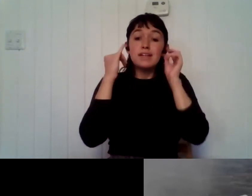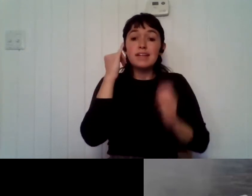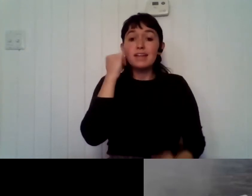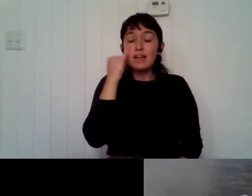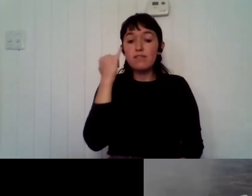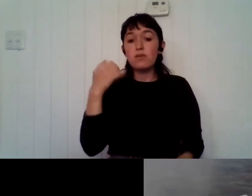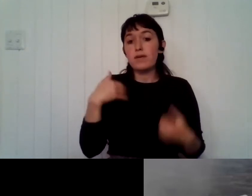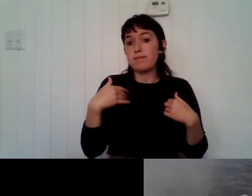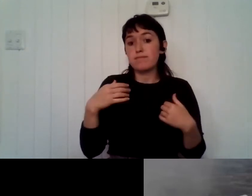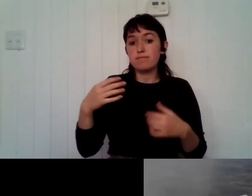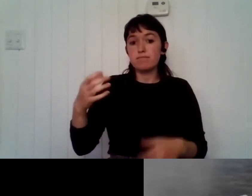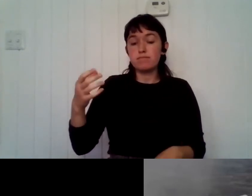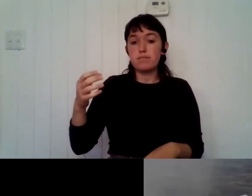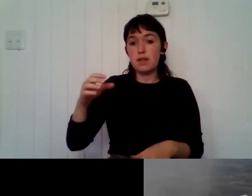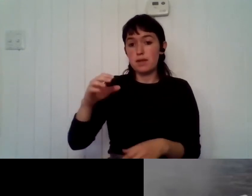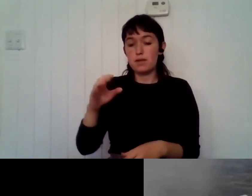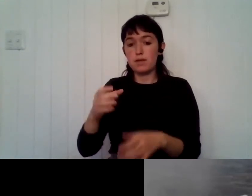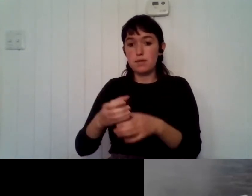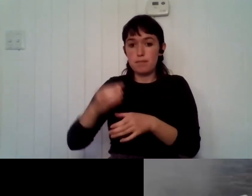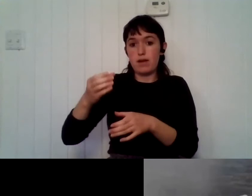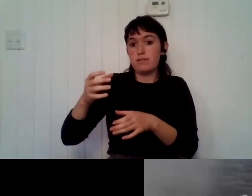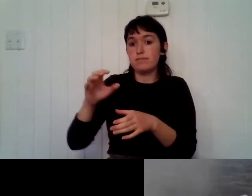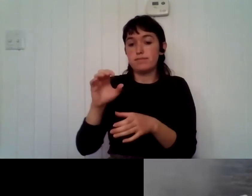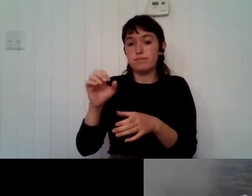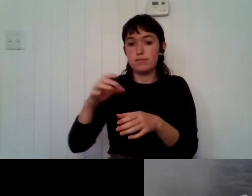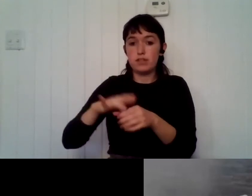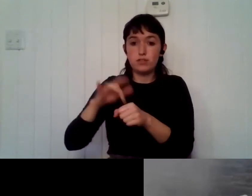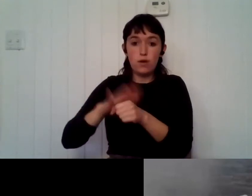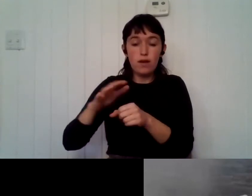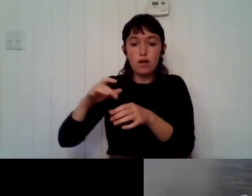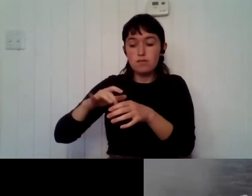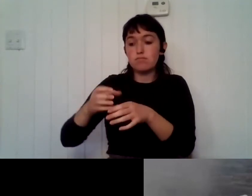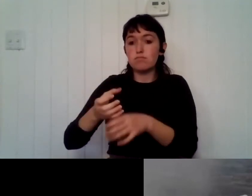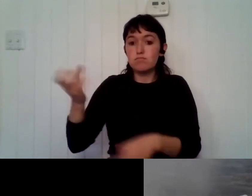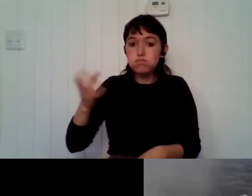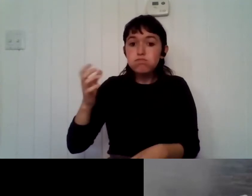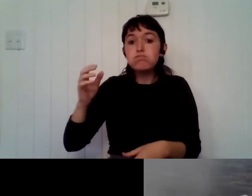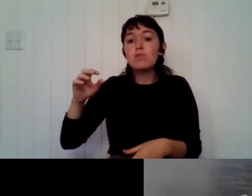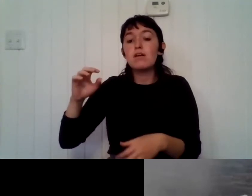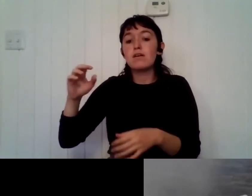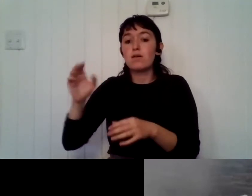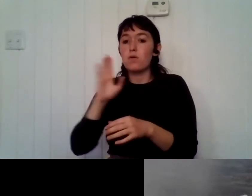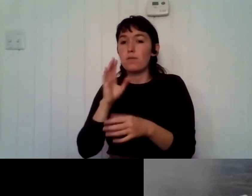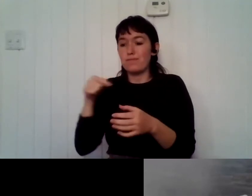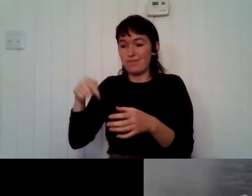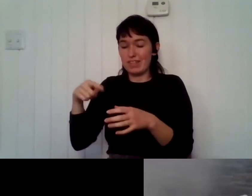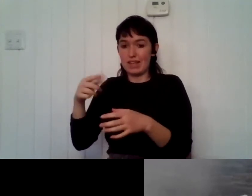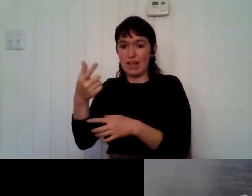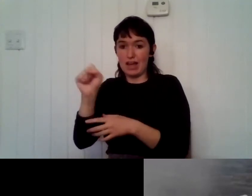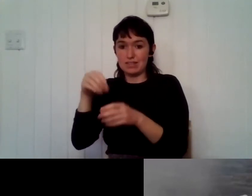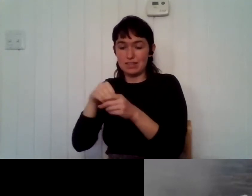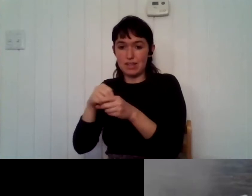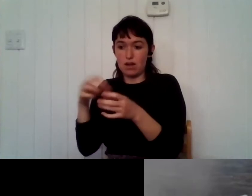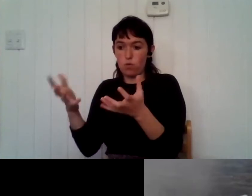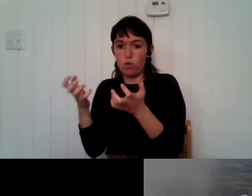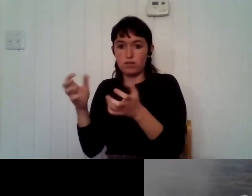out. If you open it, it's going to go like boom. And it's the same with volcanoes. So either you have